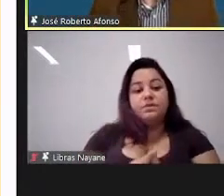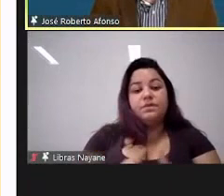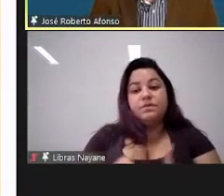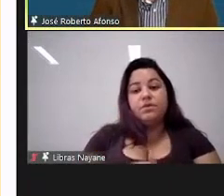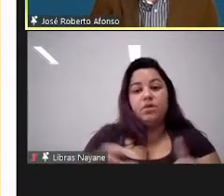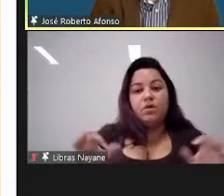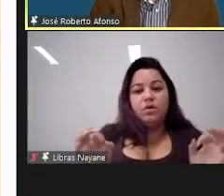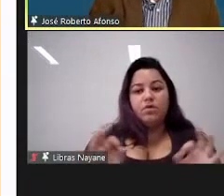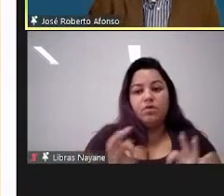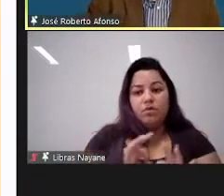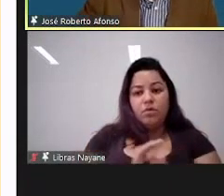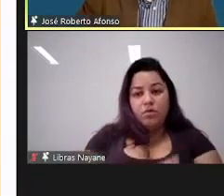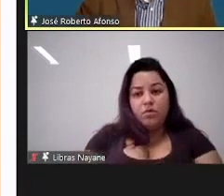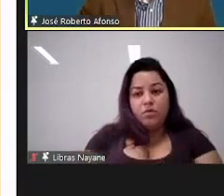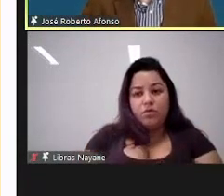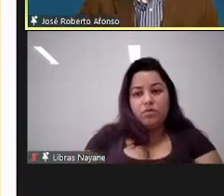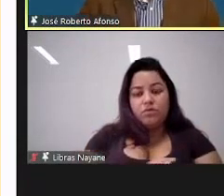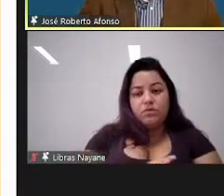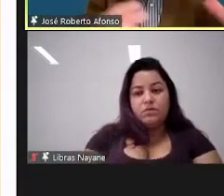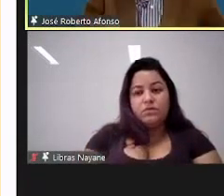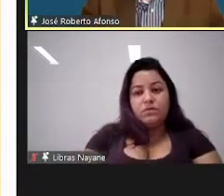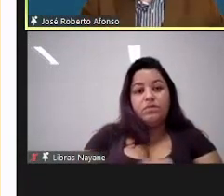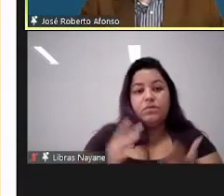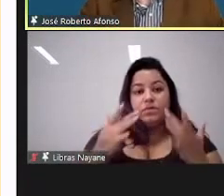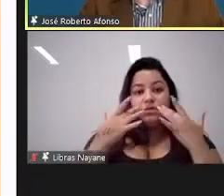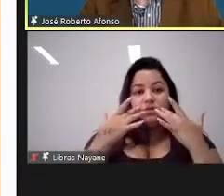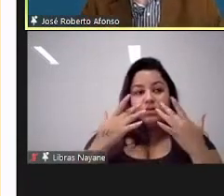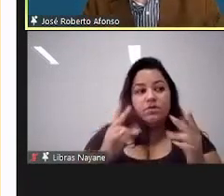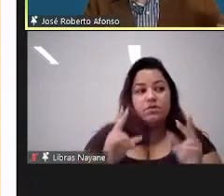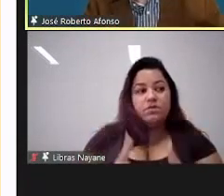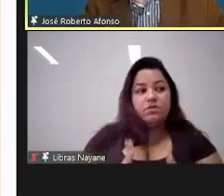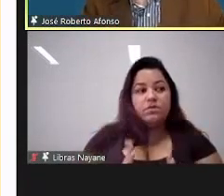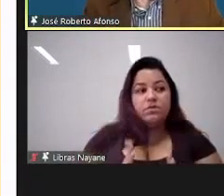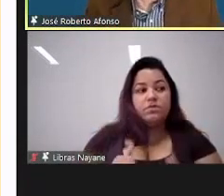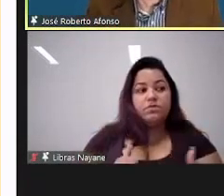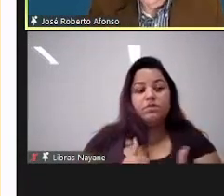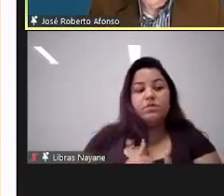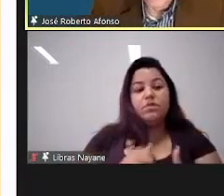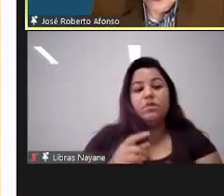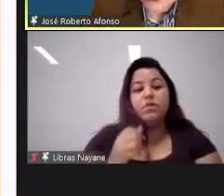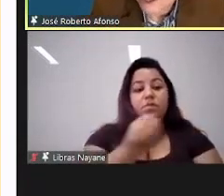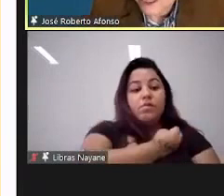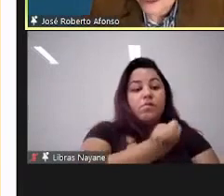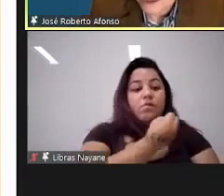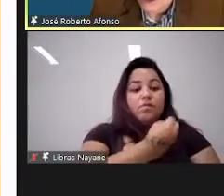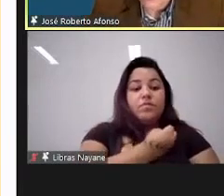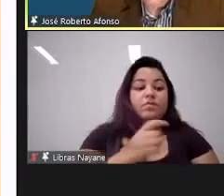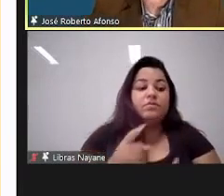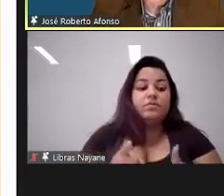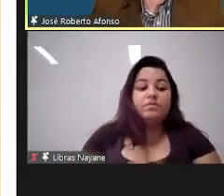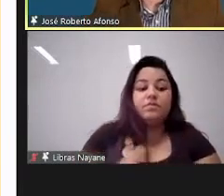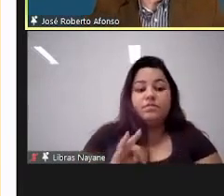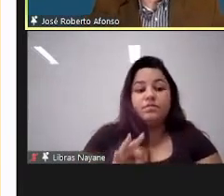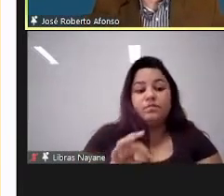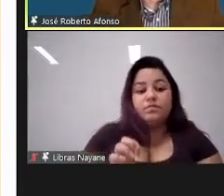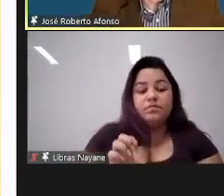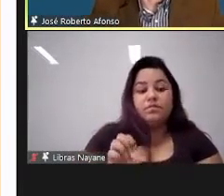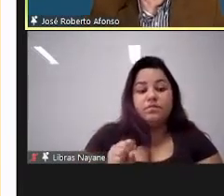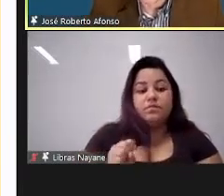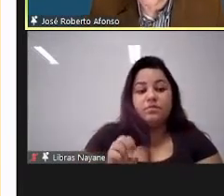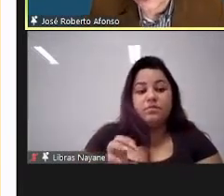savings of the fear of the future to move into something that is more